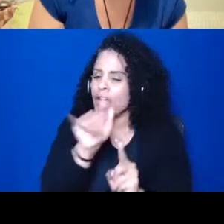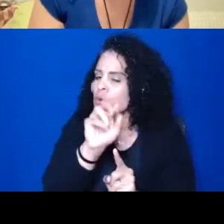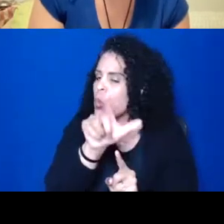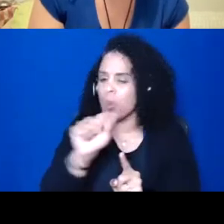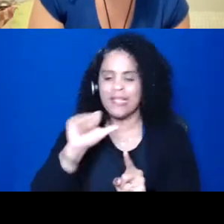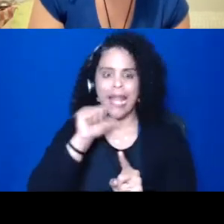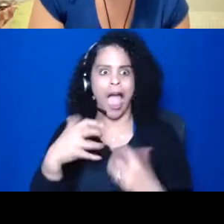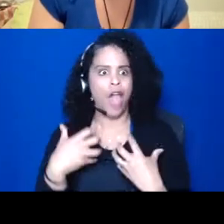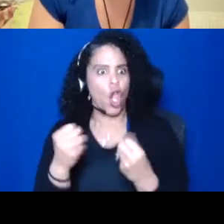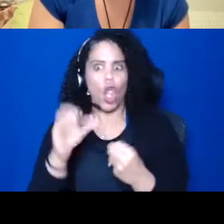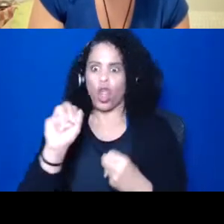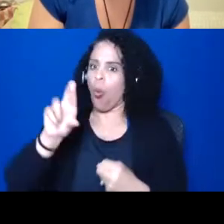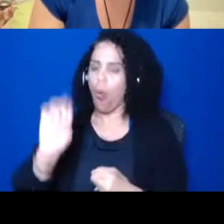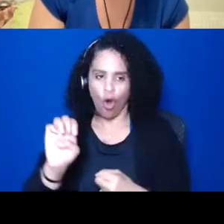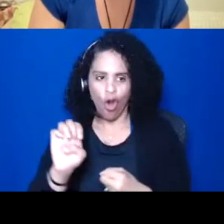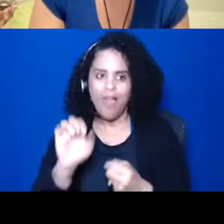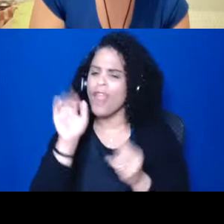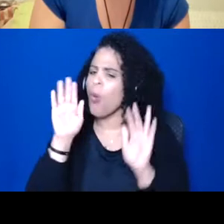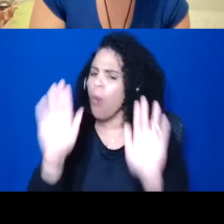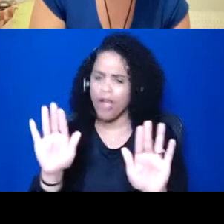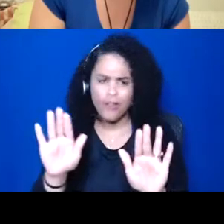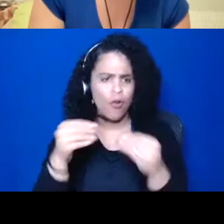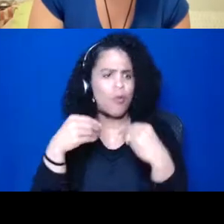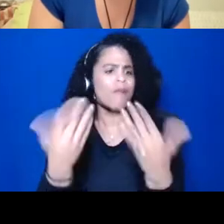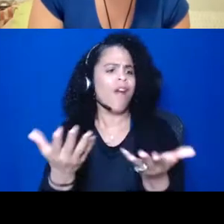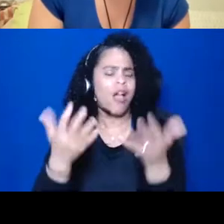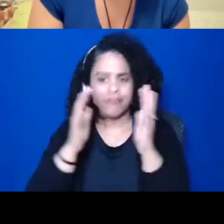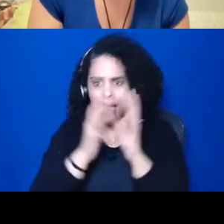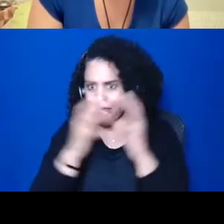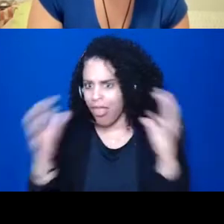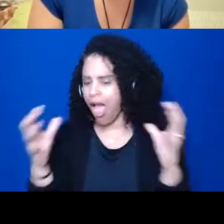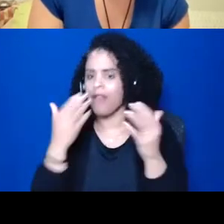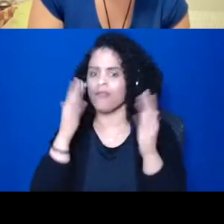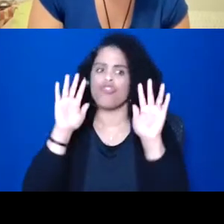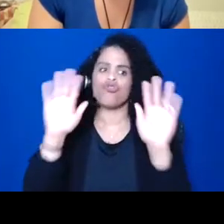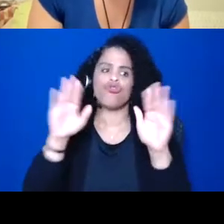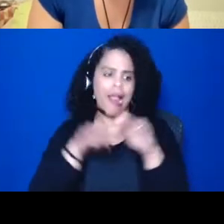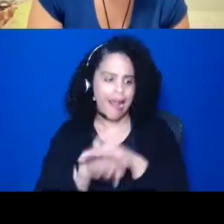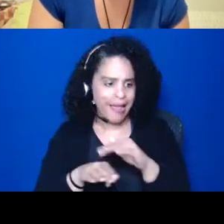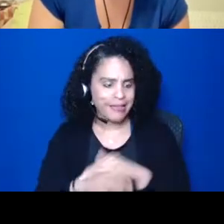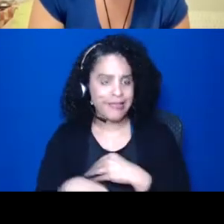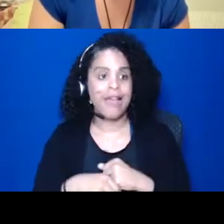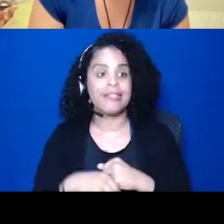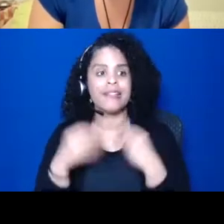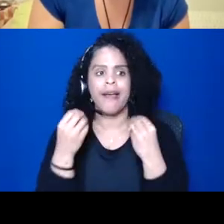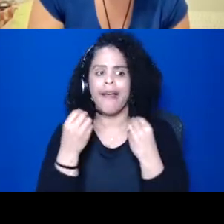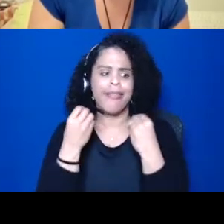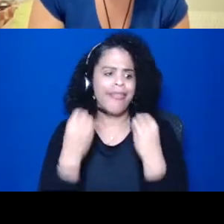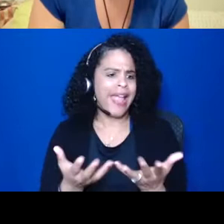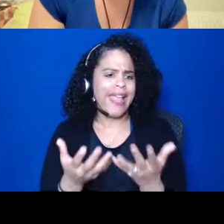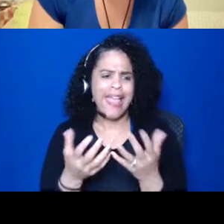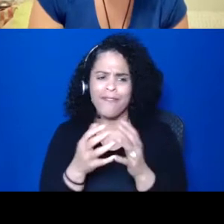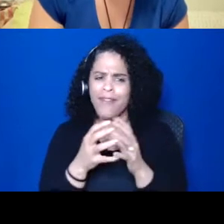Hearing technologies are wonderful. They provide a lot of great access. They give so